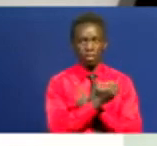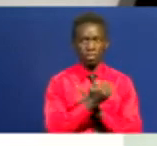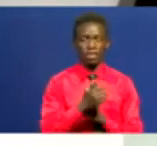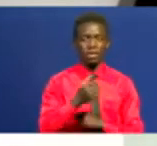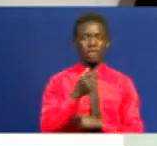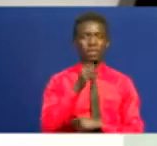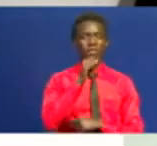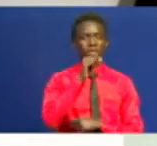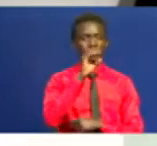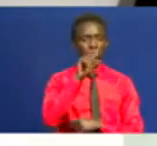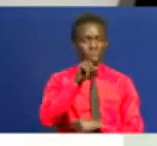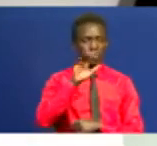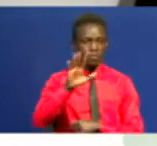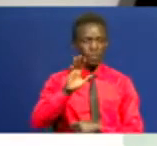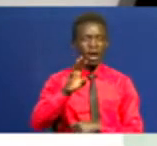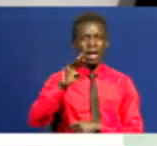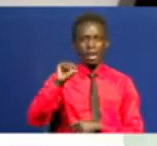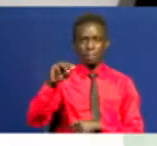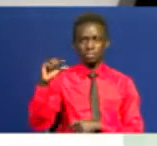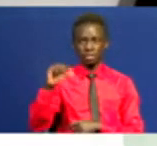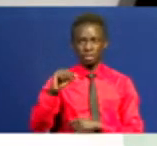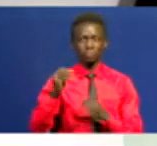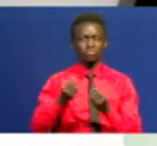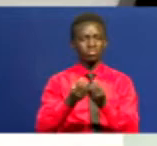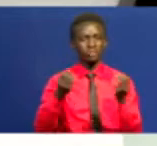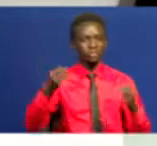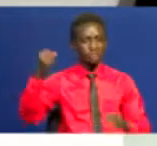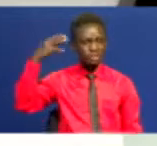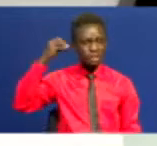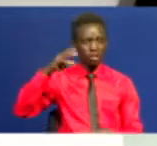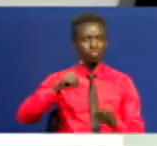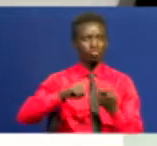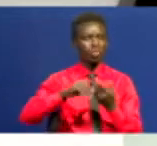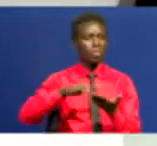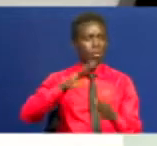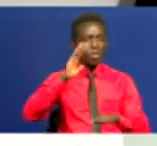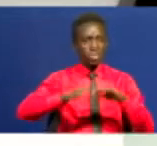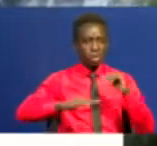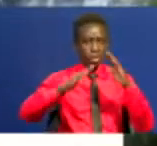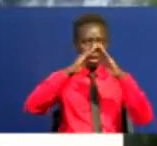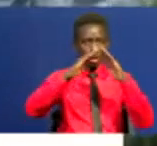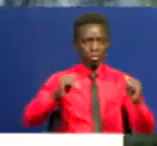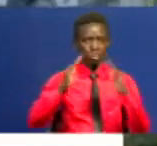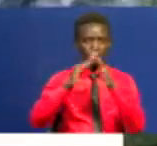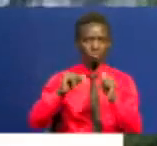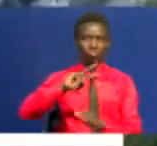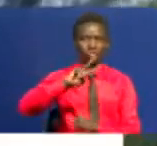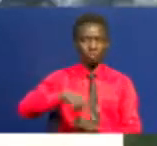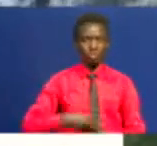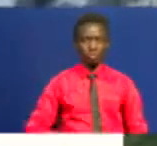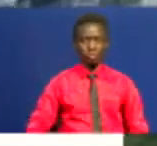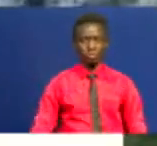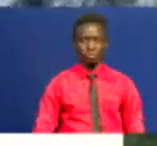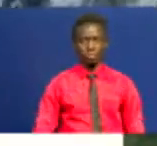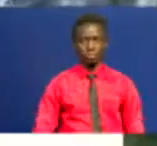plant has supplied electricity to more than 2,000 households.